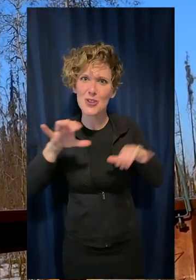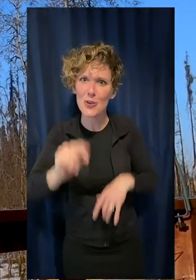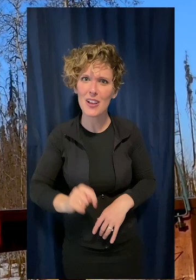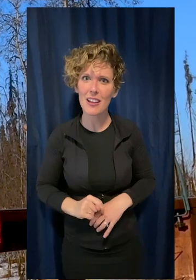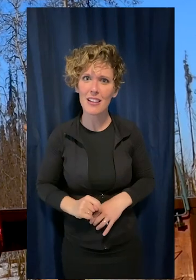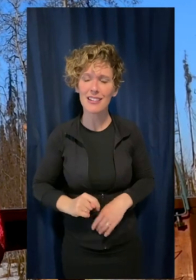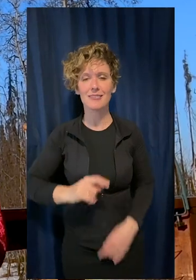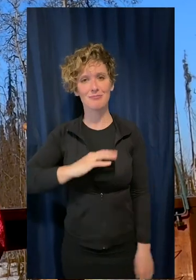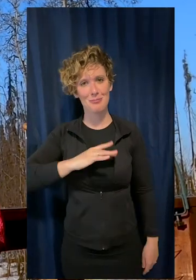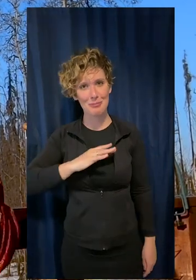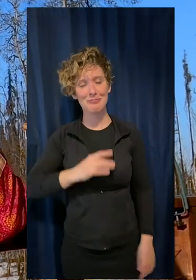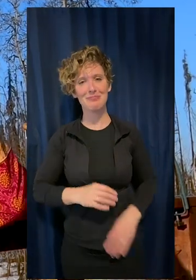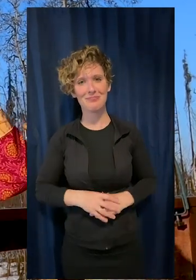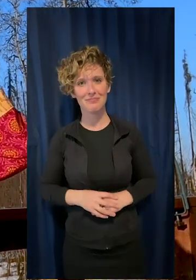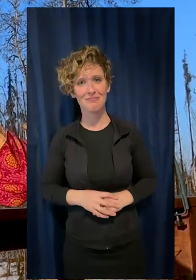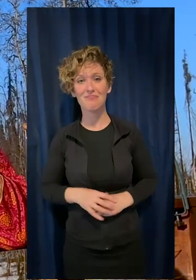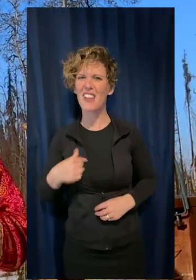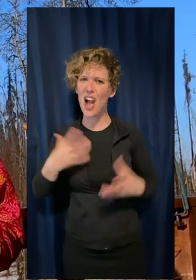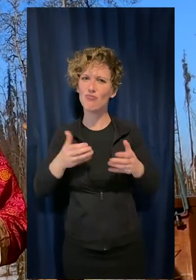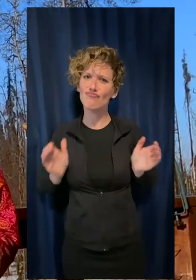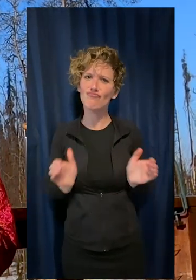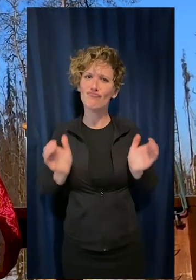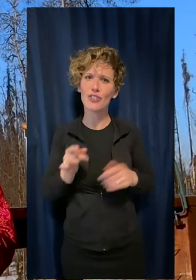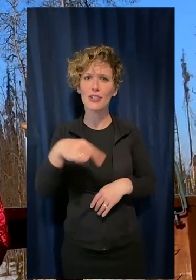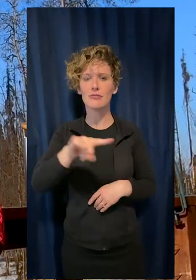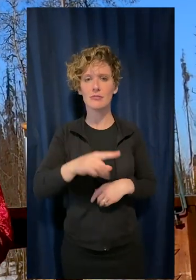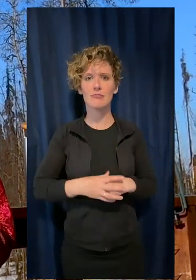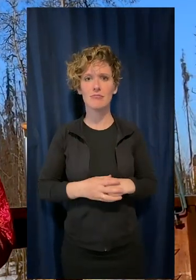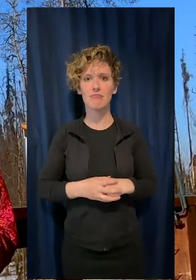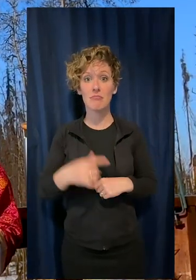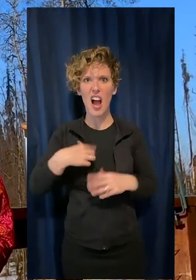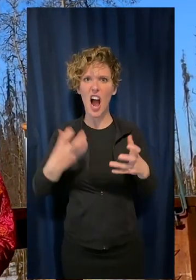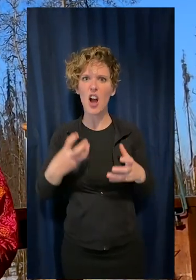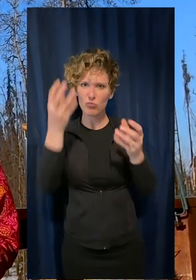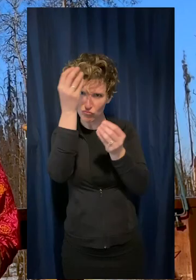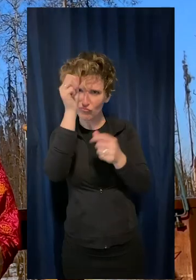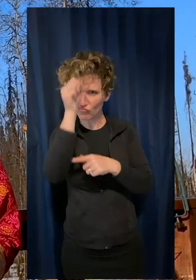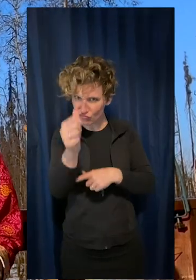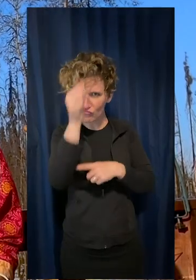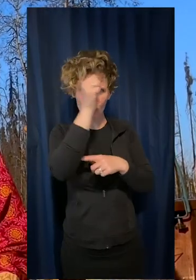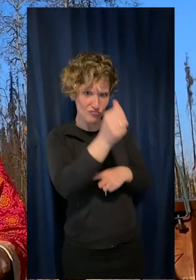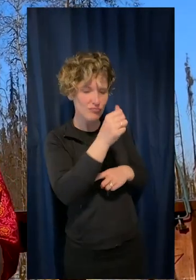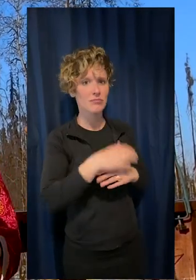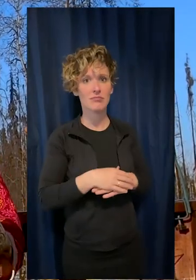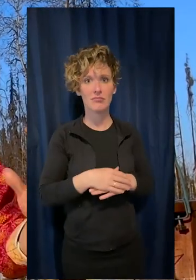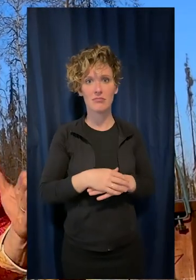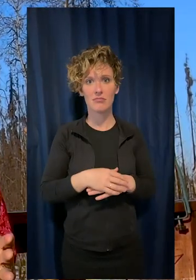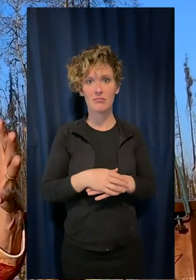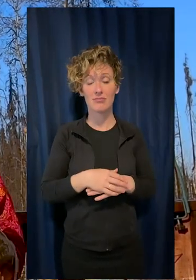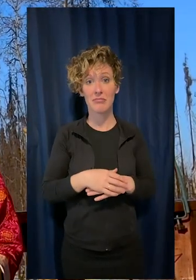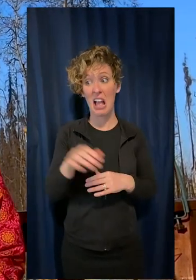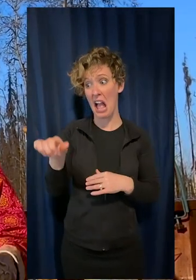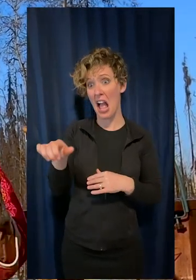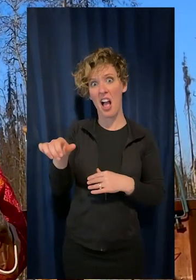I really would like to encourage you. I'd like to say there hadn't been anyone that had ever made long